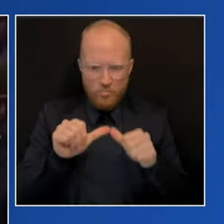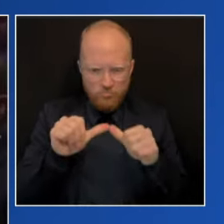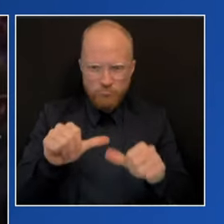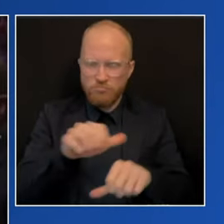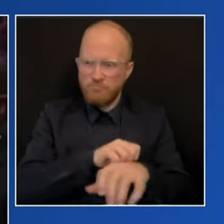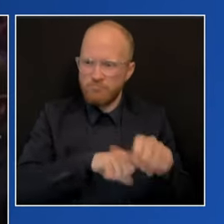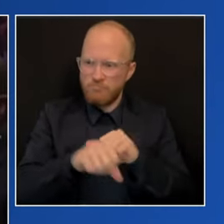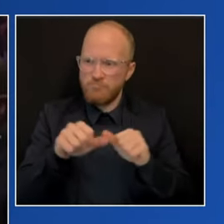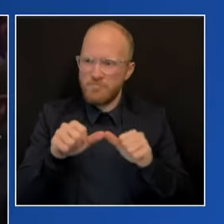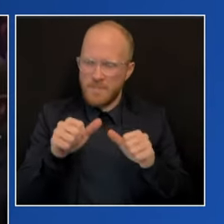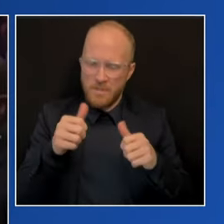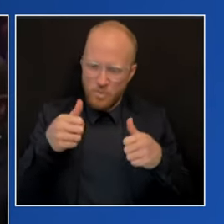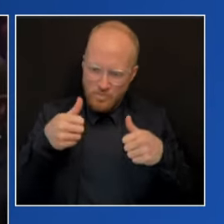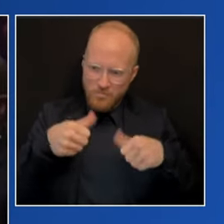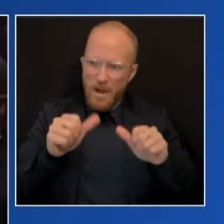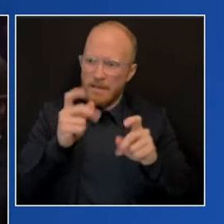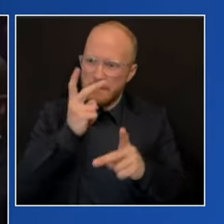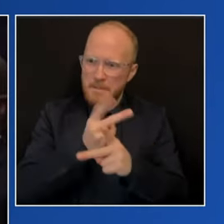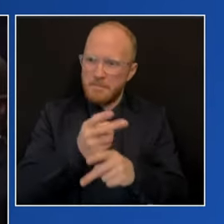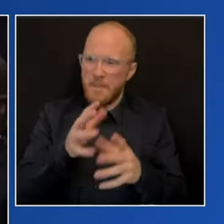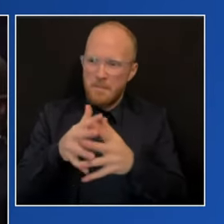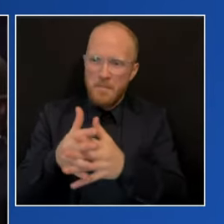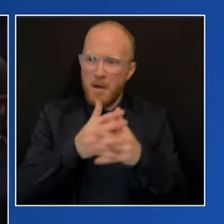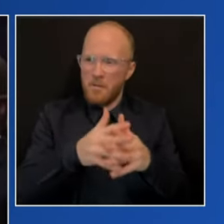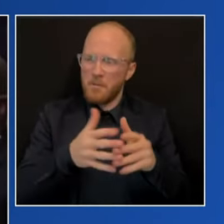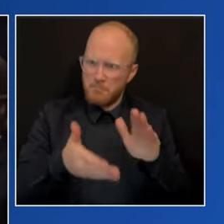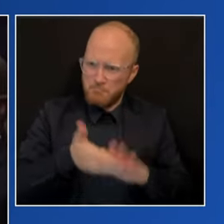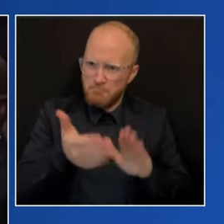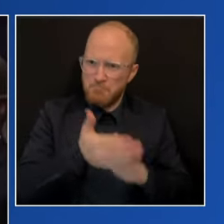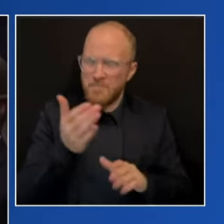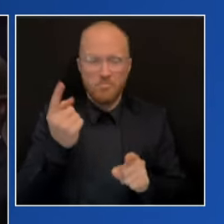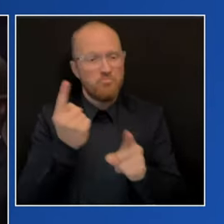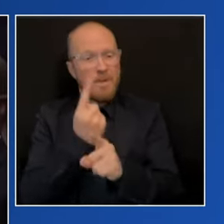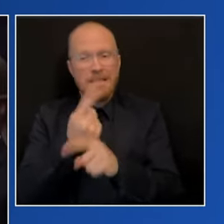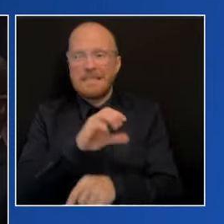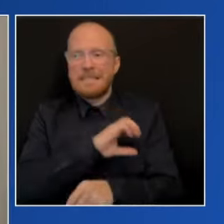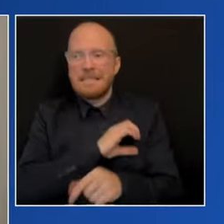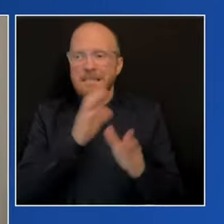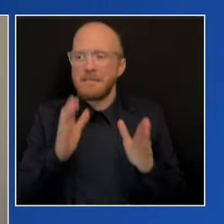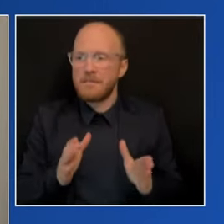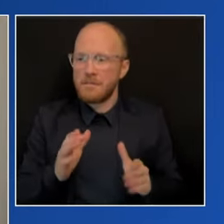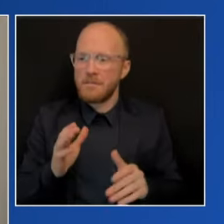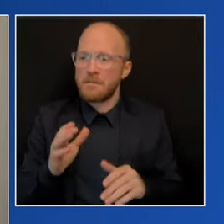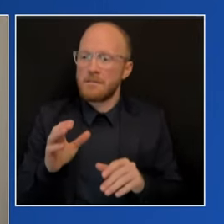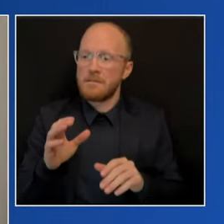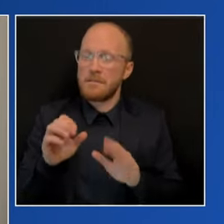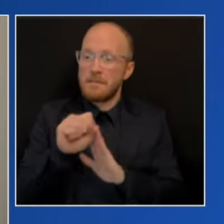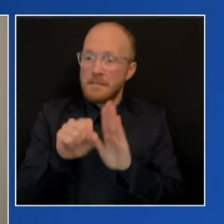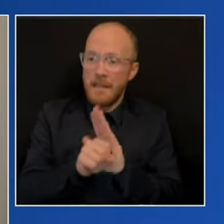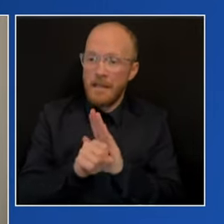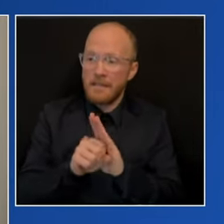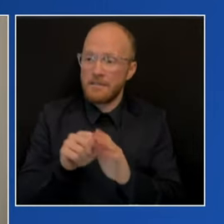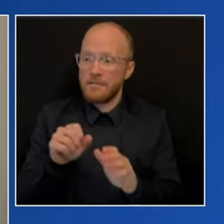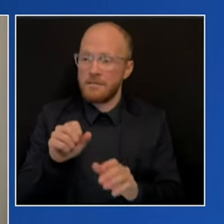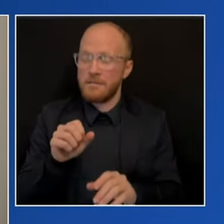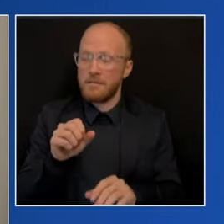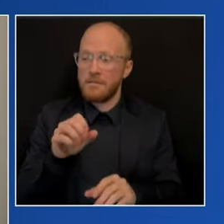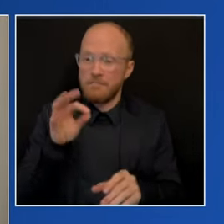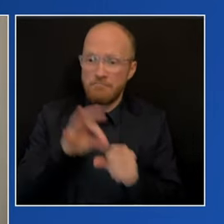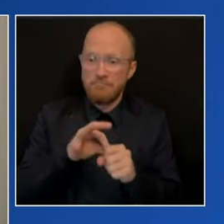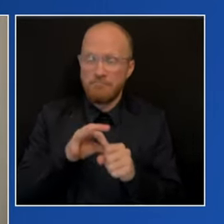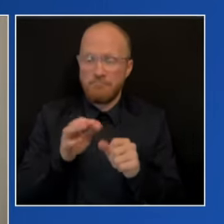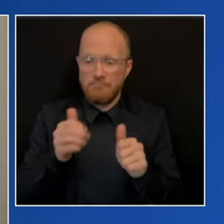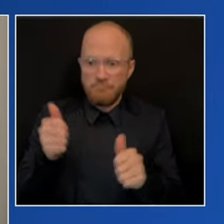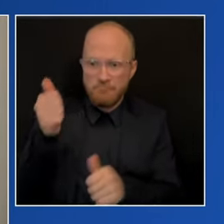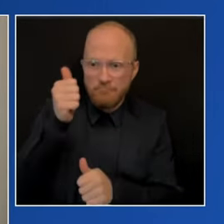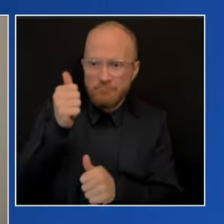integrity, ordinary citizens, state election officials, the American judicial system,